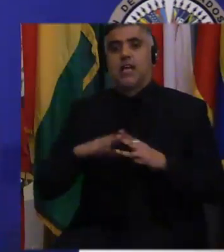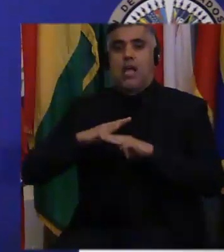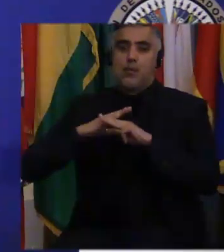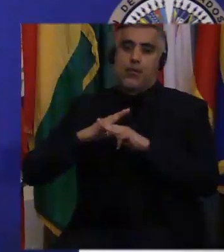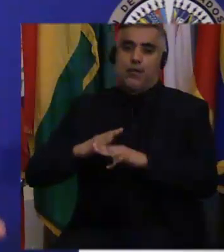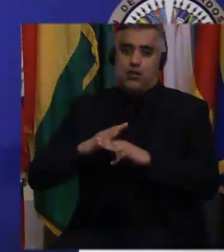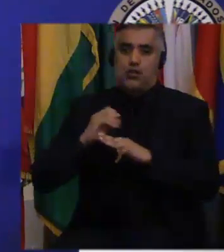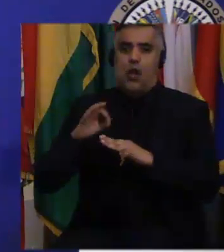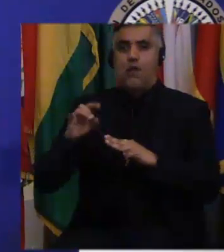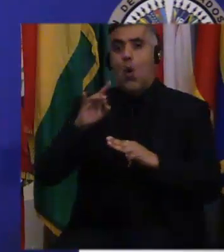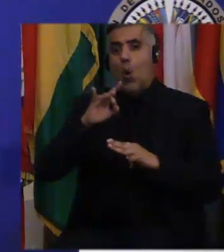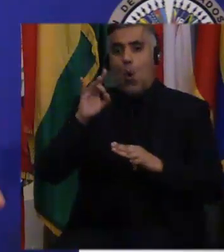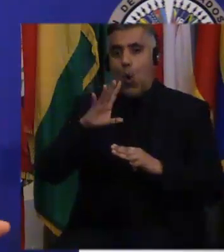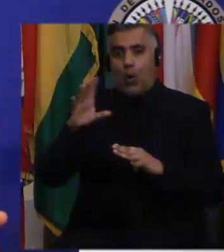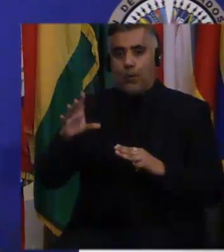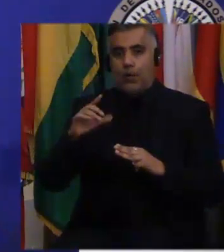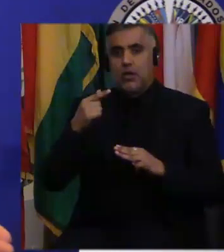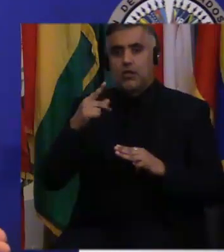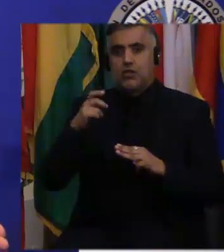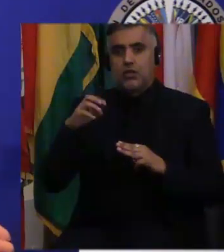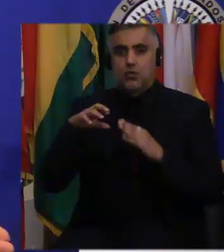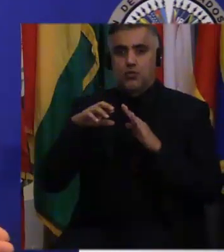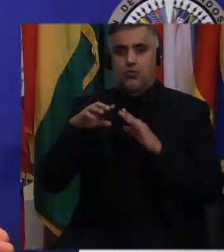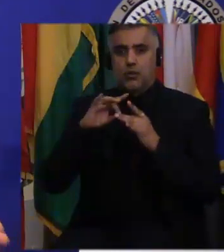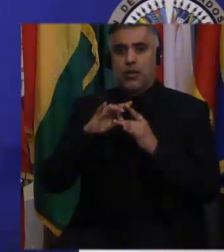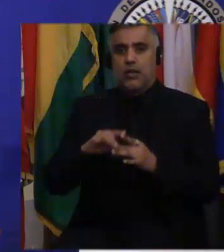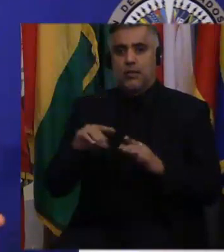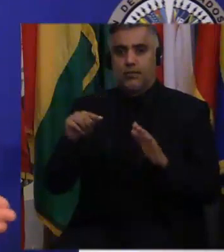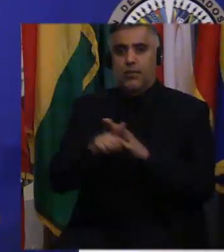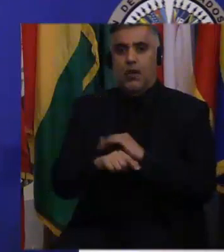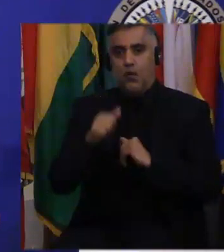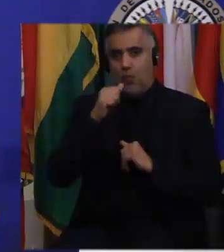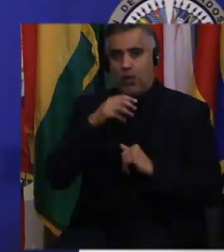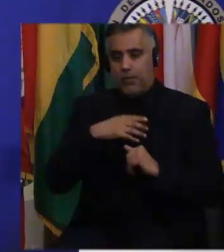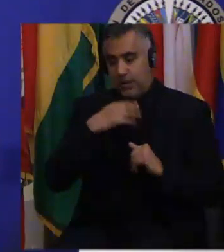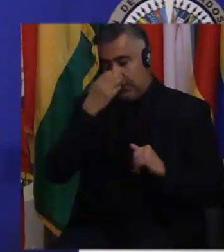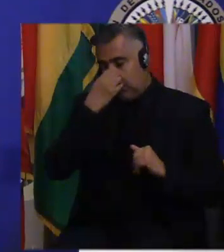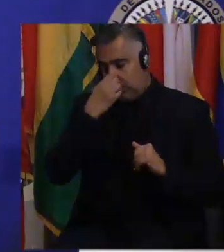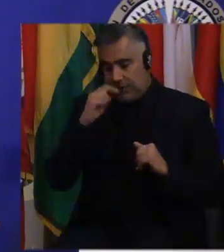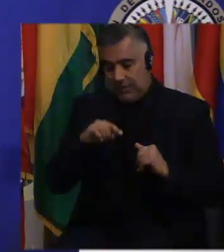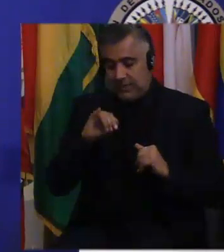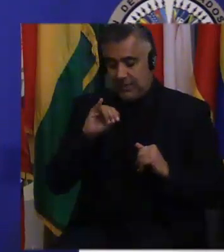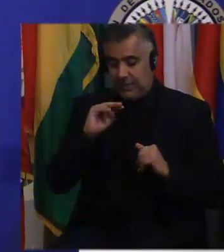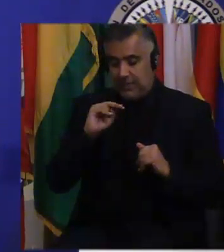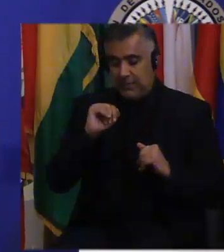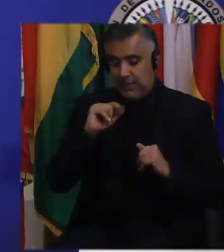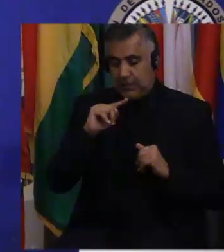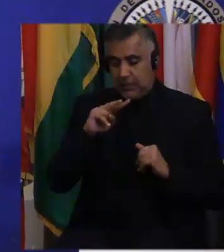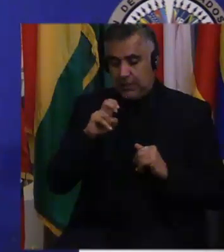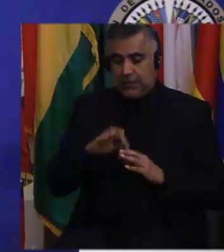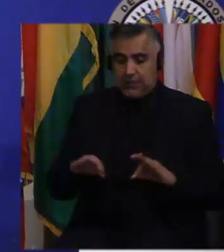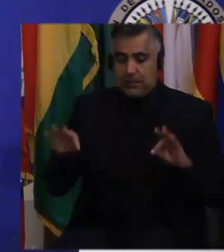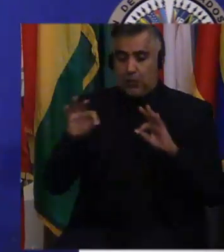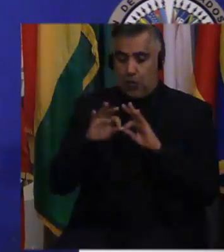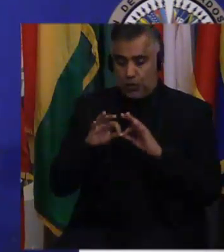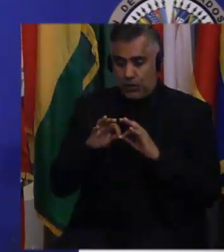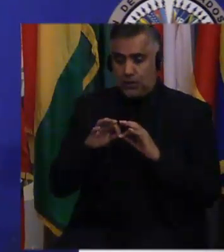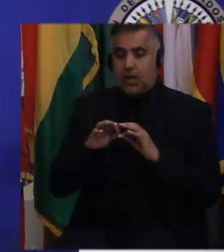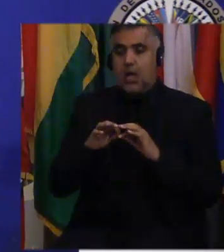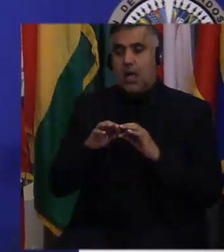such horrible gender-related killings of women. So this is an initiative that is extremely important